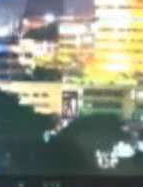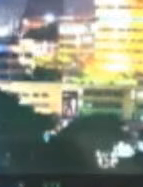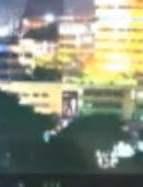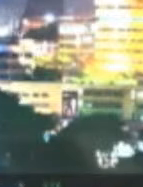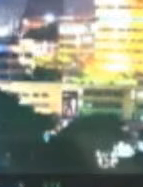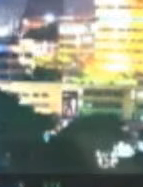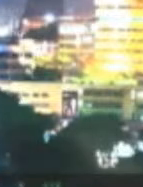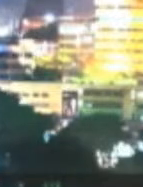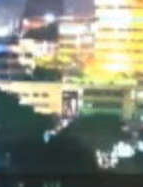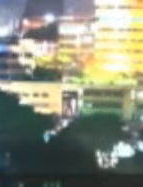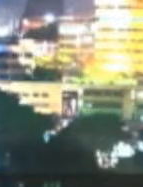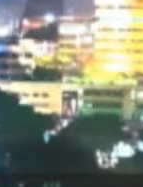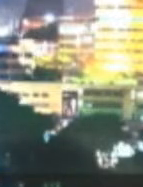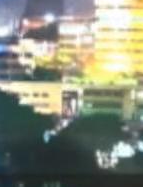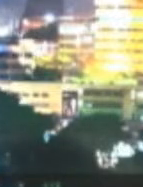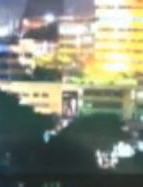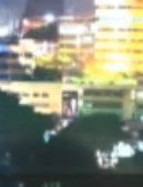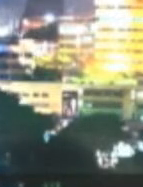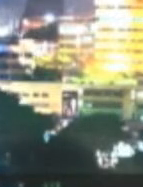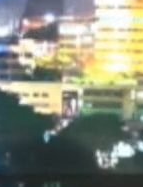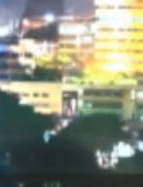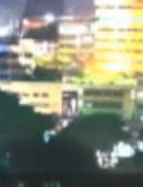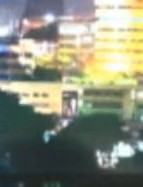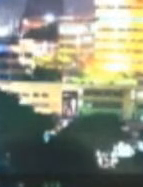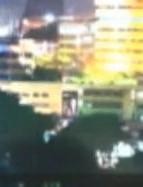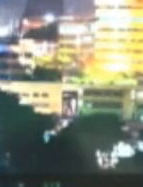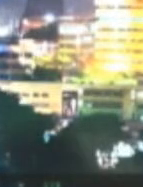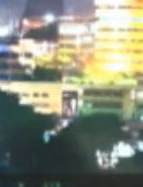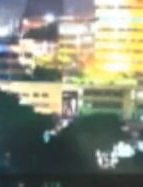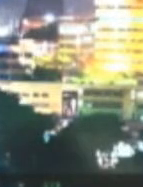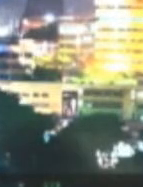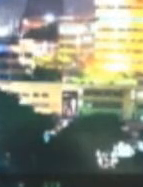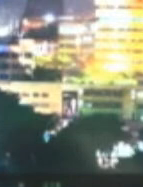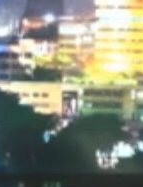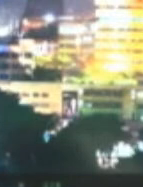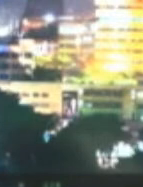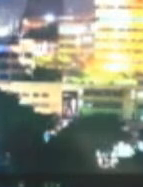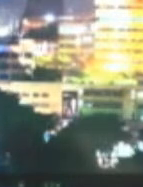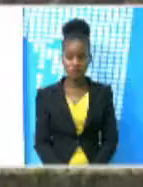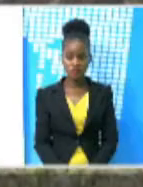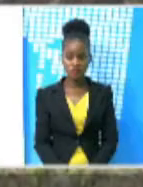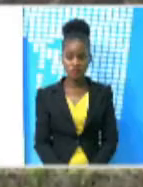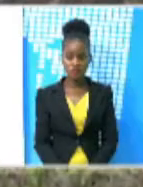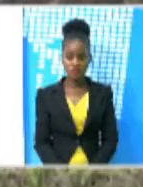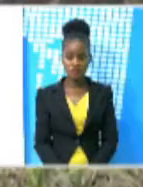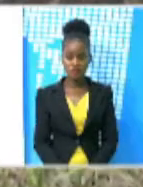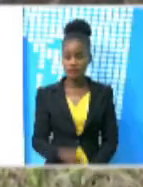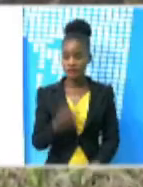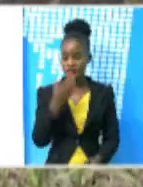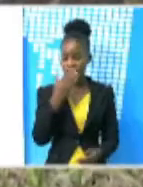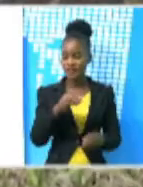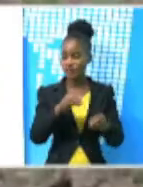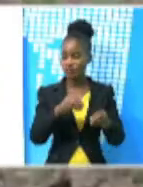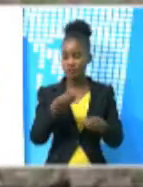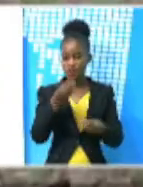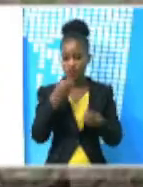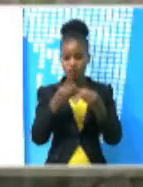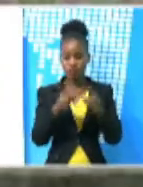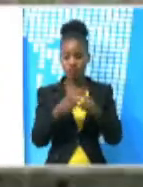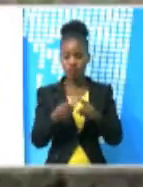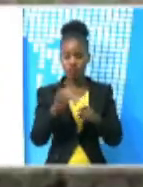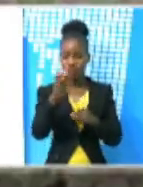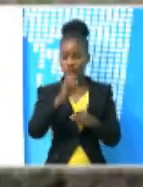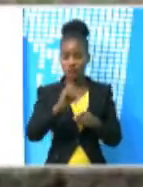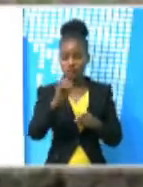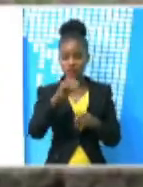the need for proactive agriculture. We have details in this report. Data from Food and Agriculture